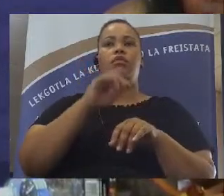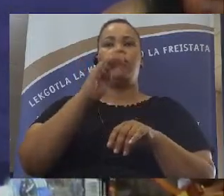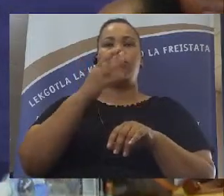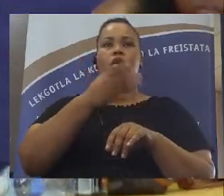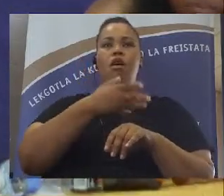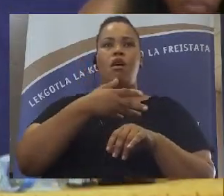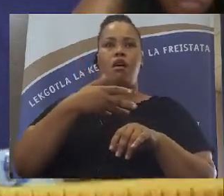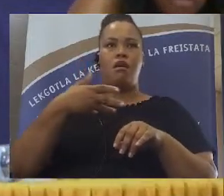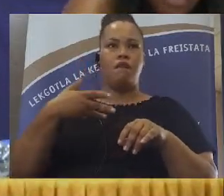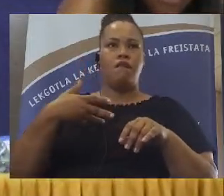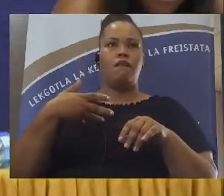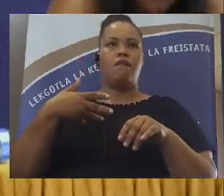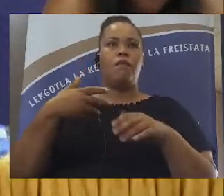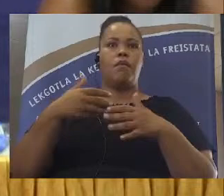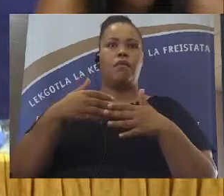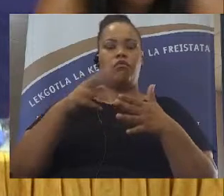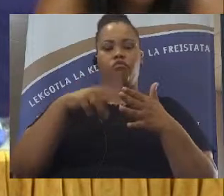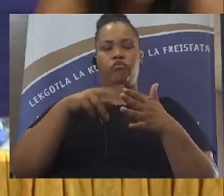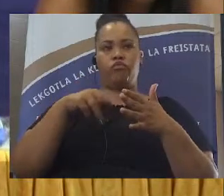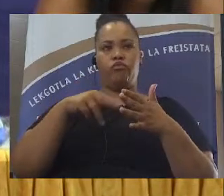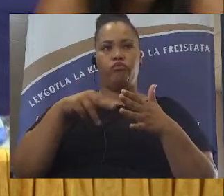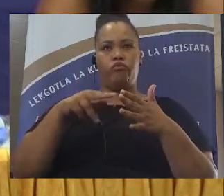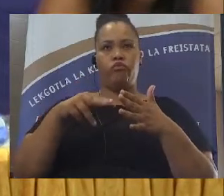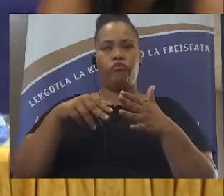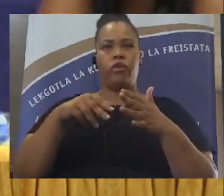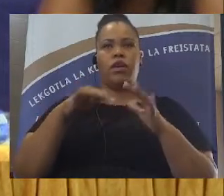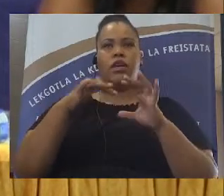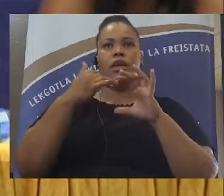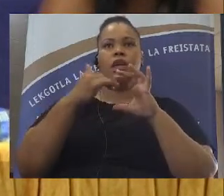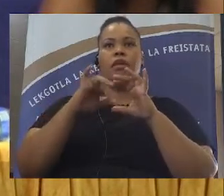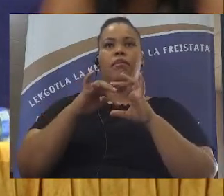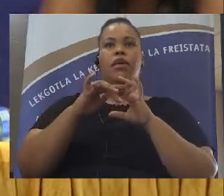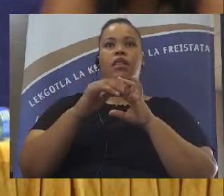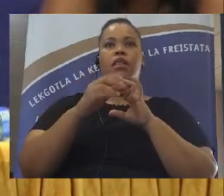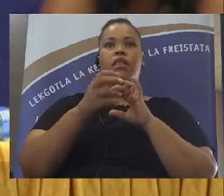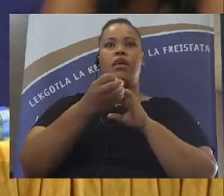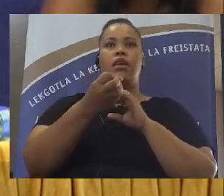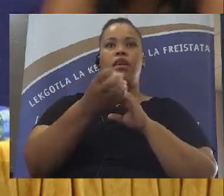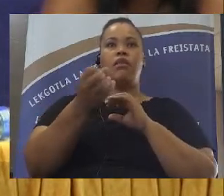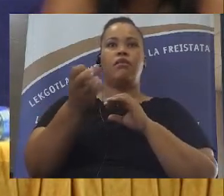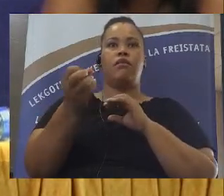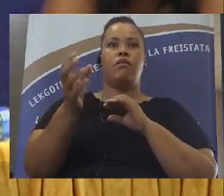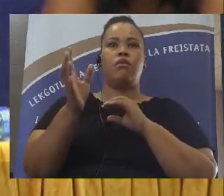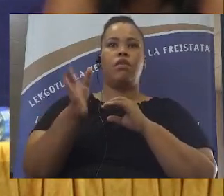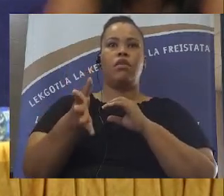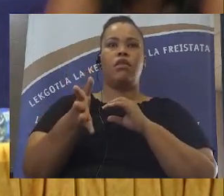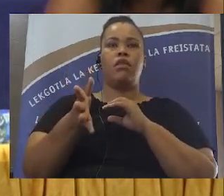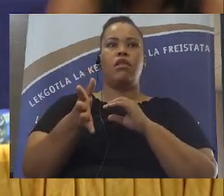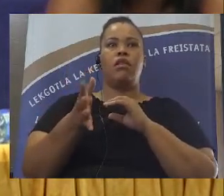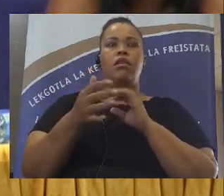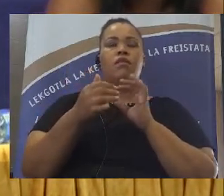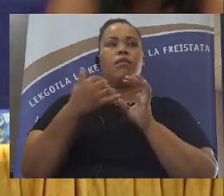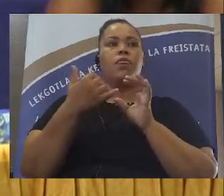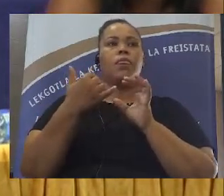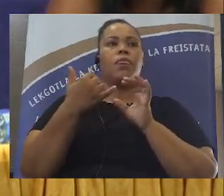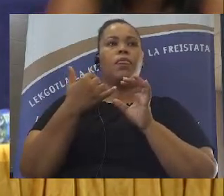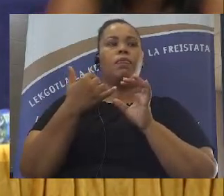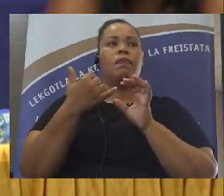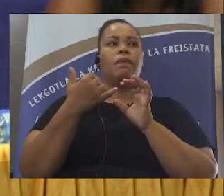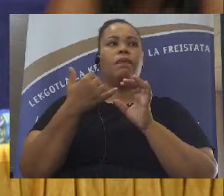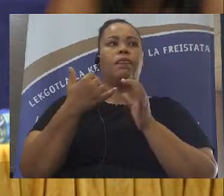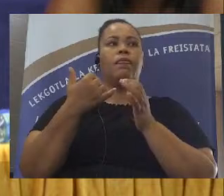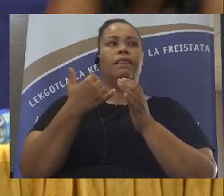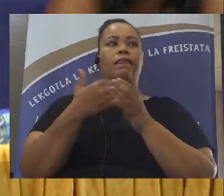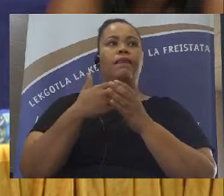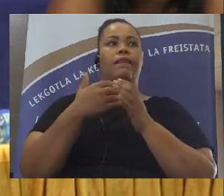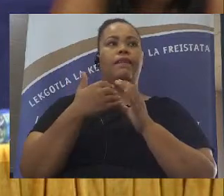ka emaila. These are the email addresses kopa o di ngole. Maikutlo a hao for ntho tse bang